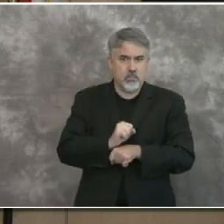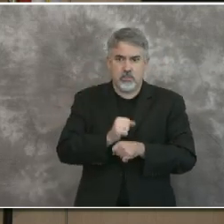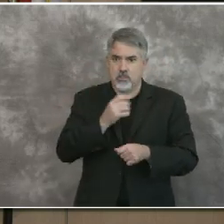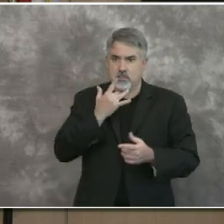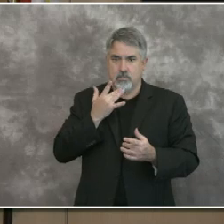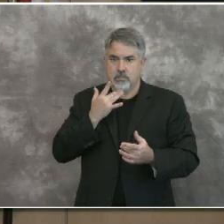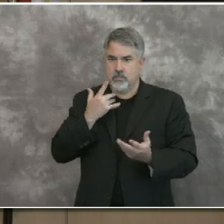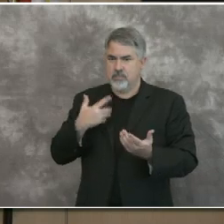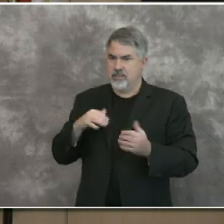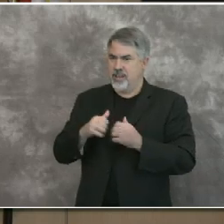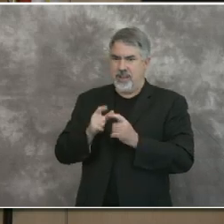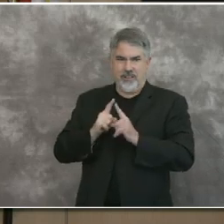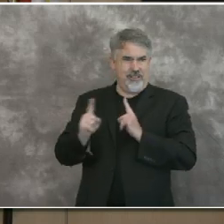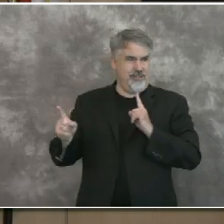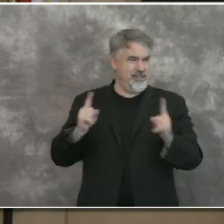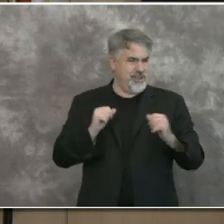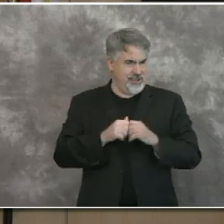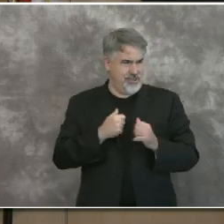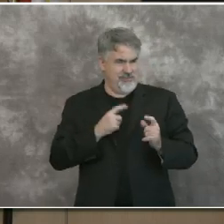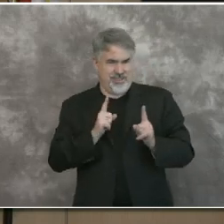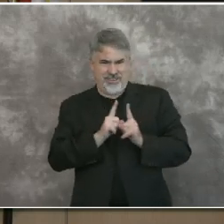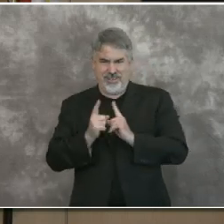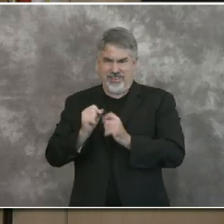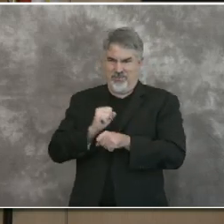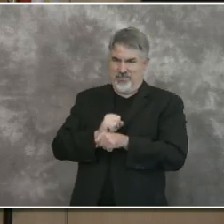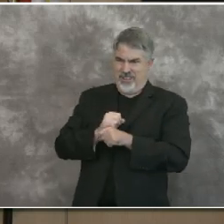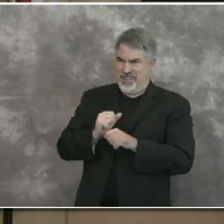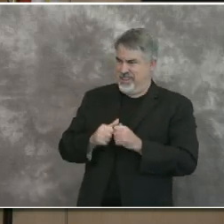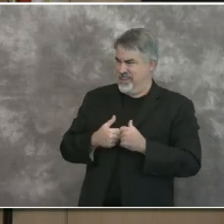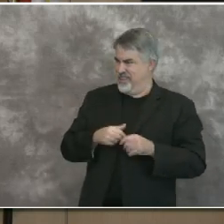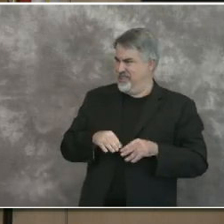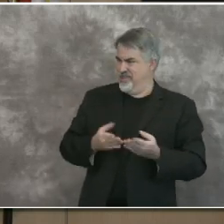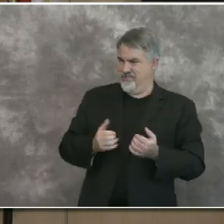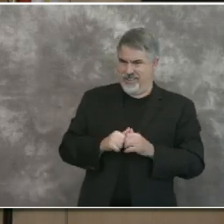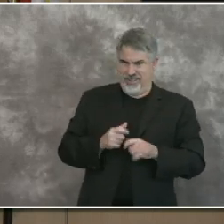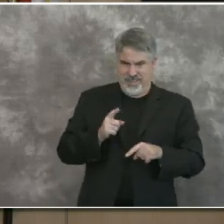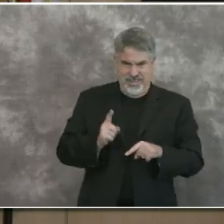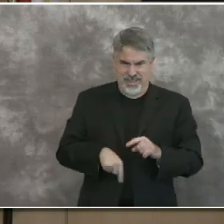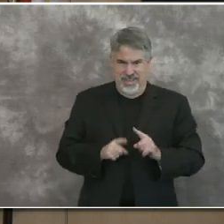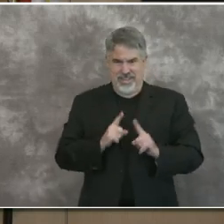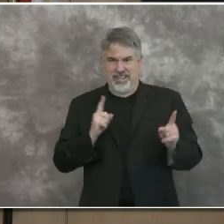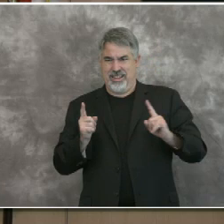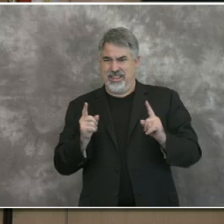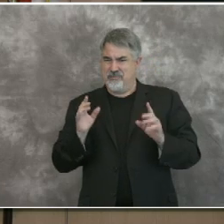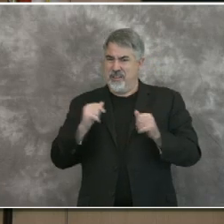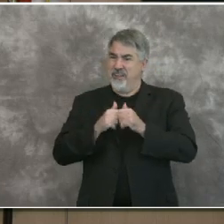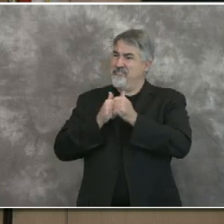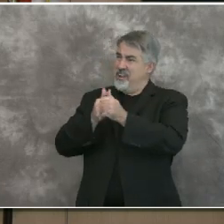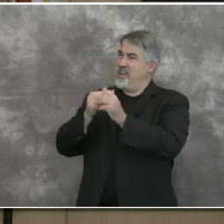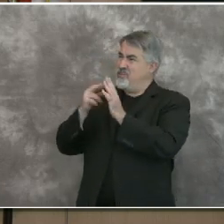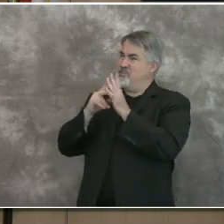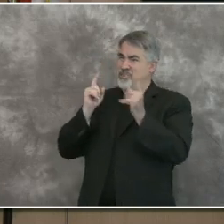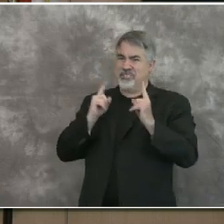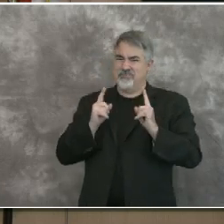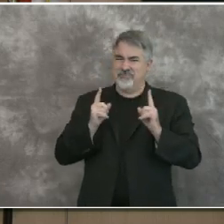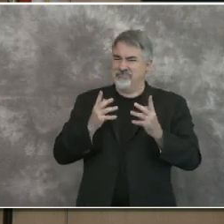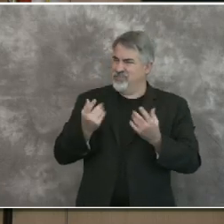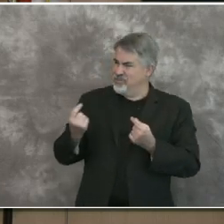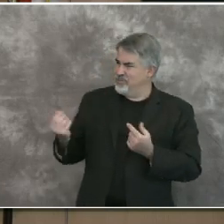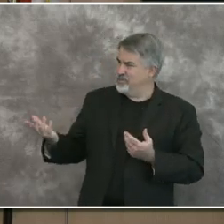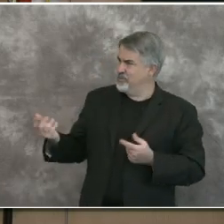distancing guidelines, et cetera, why are they not able to open yet? Big box stores remain open.